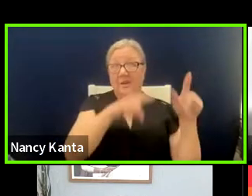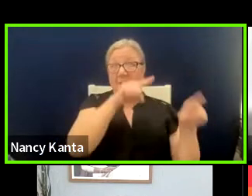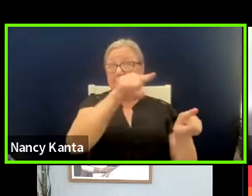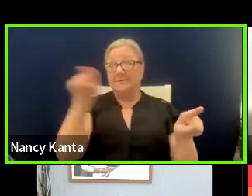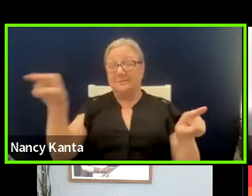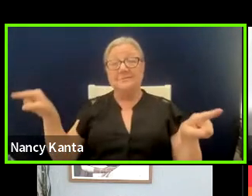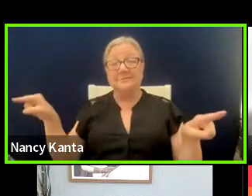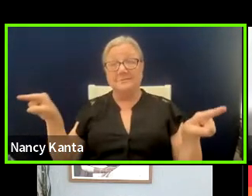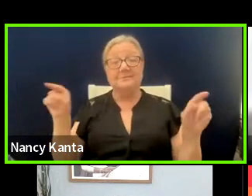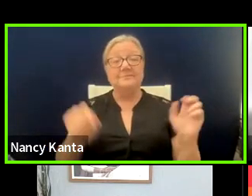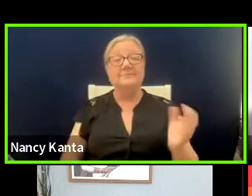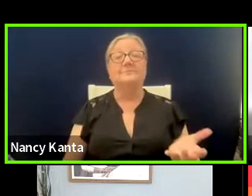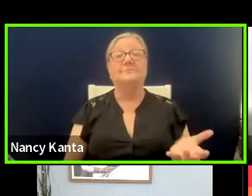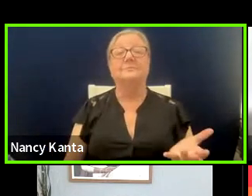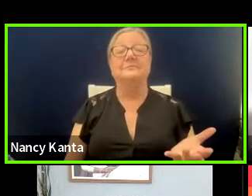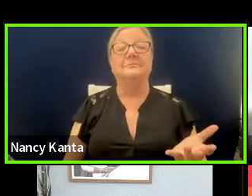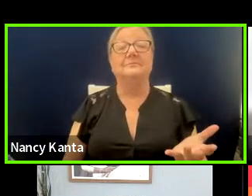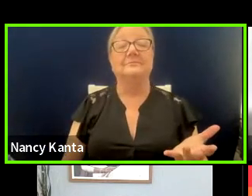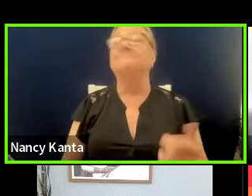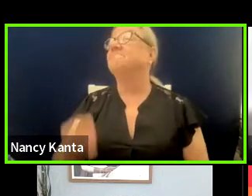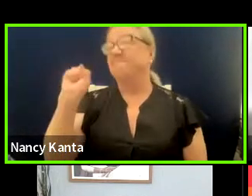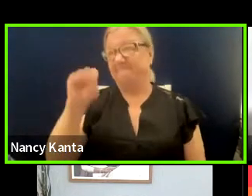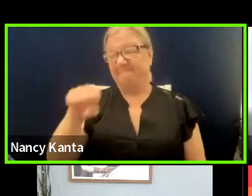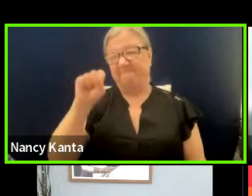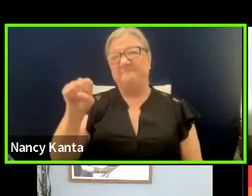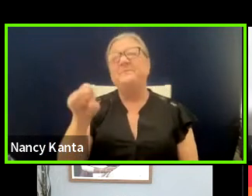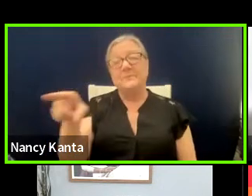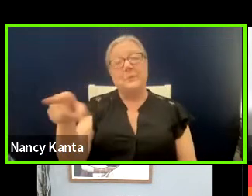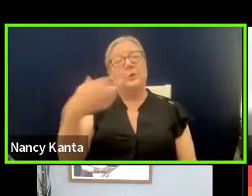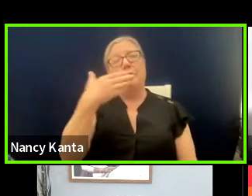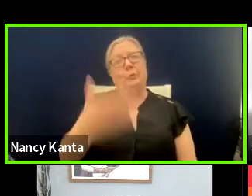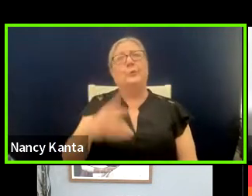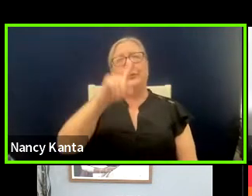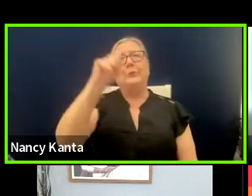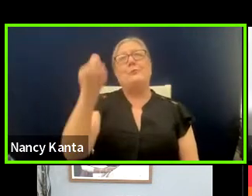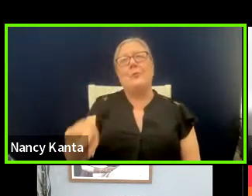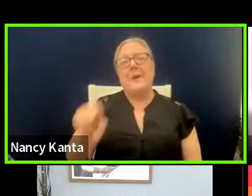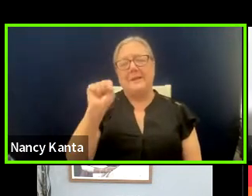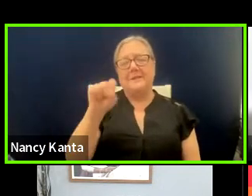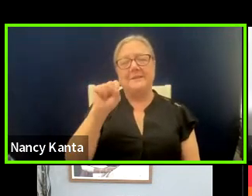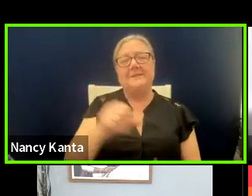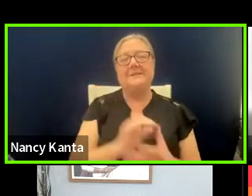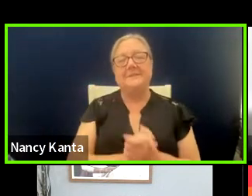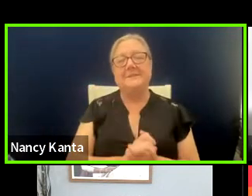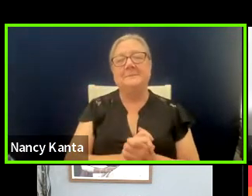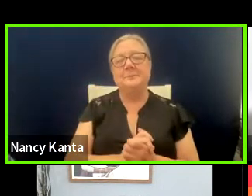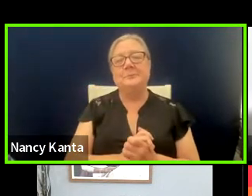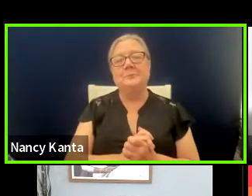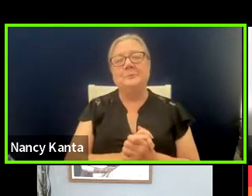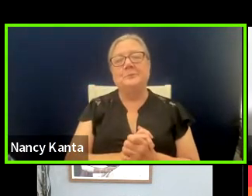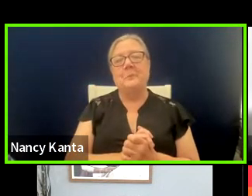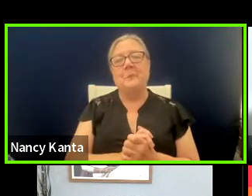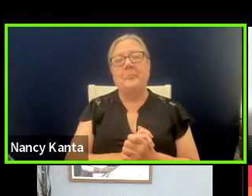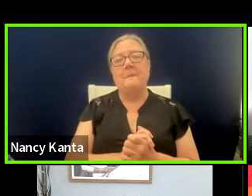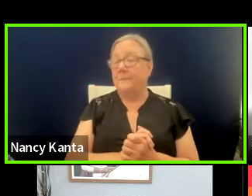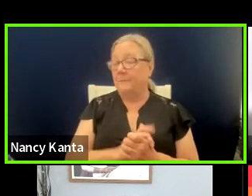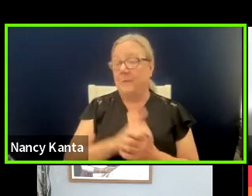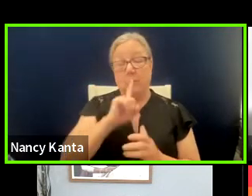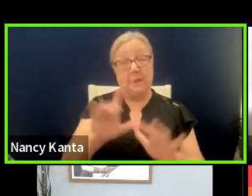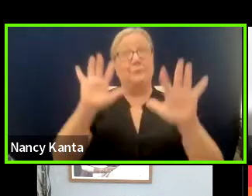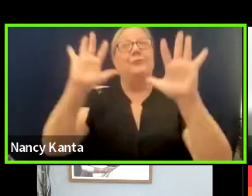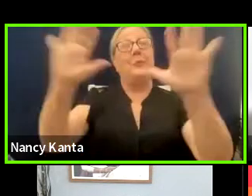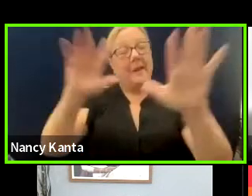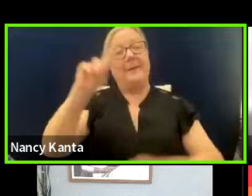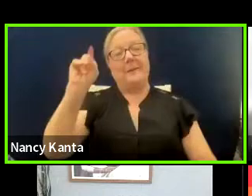That's a lot of questions that are really good. Some of those are all great questions, I want to